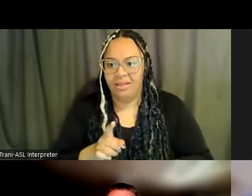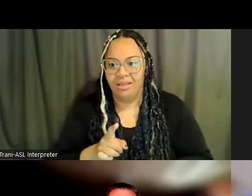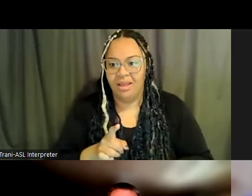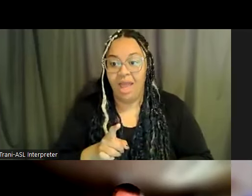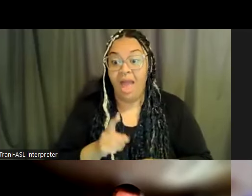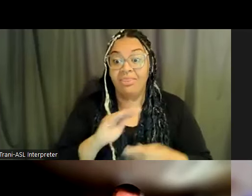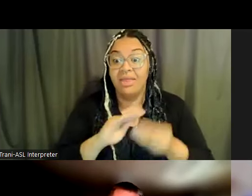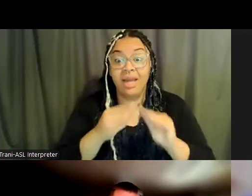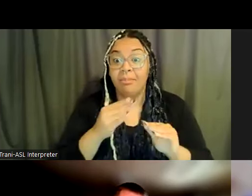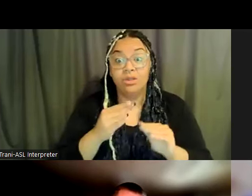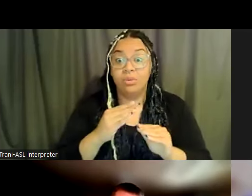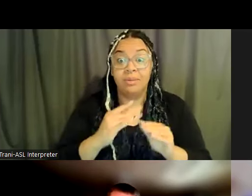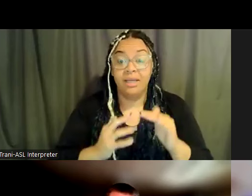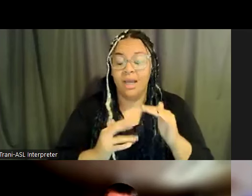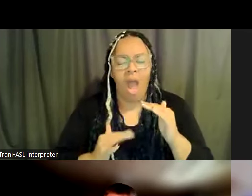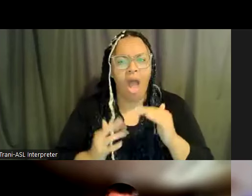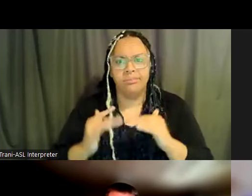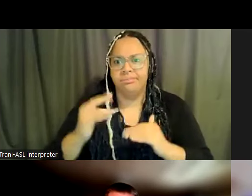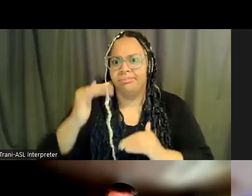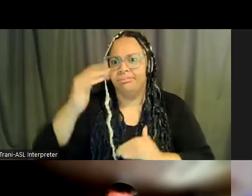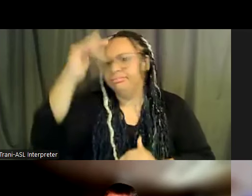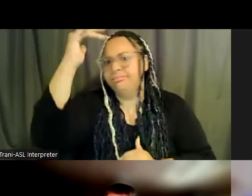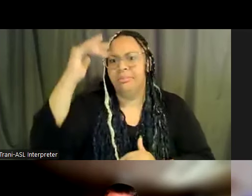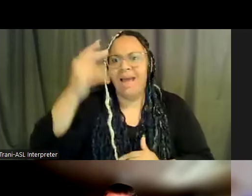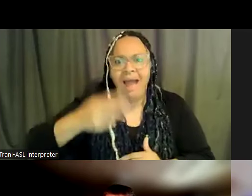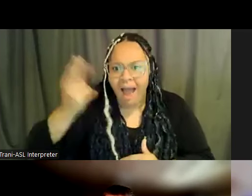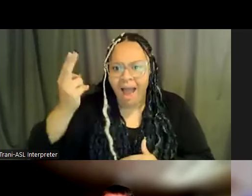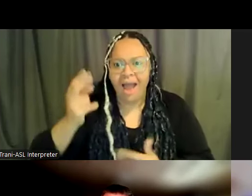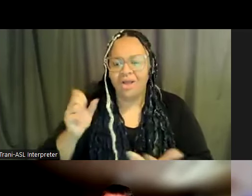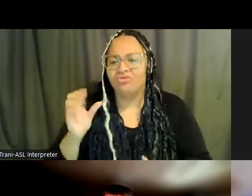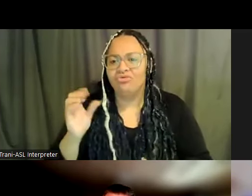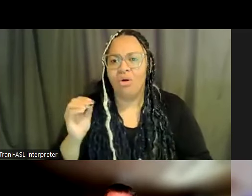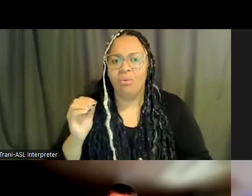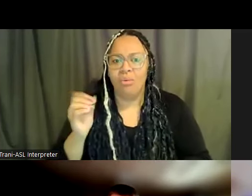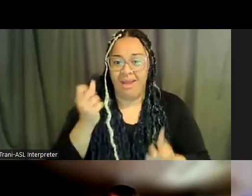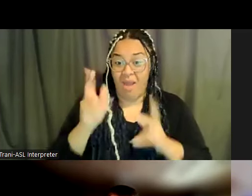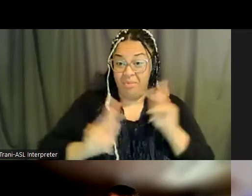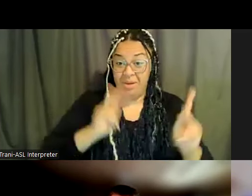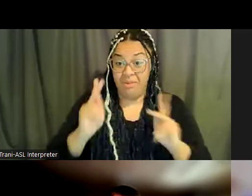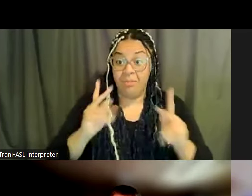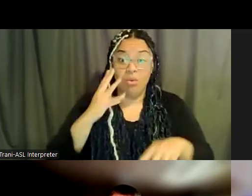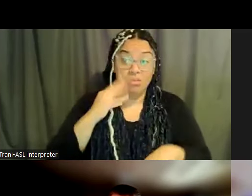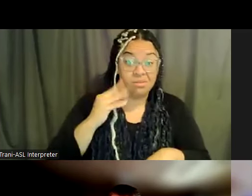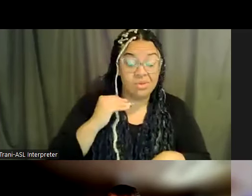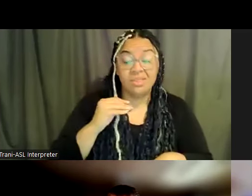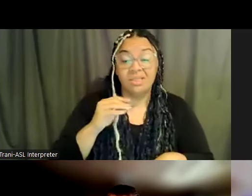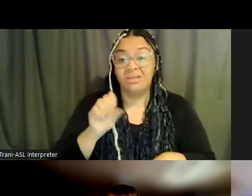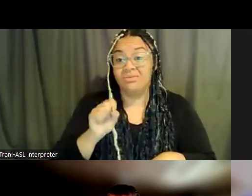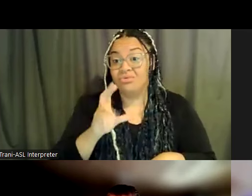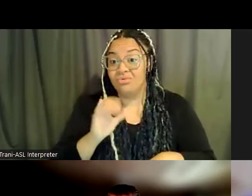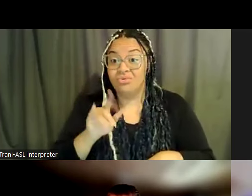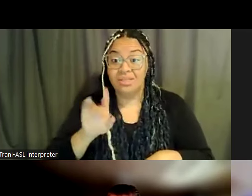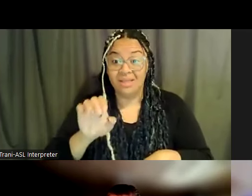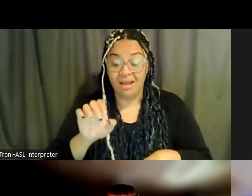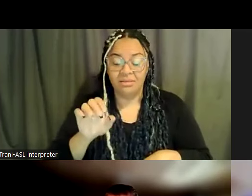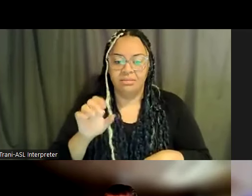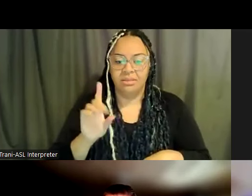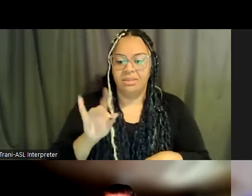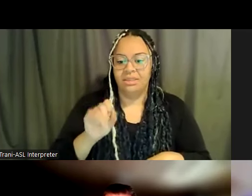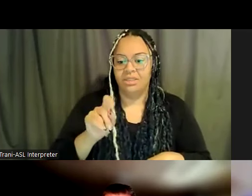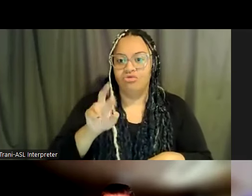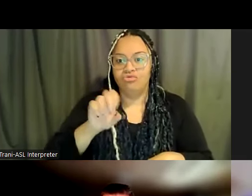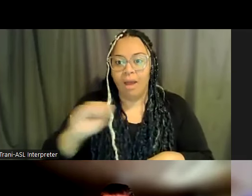be extremely higher. Again, the clarification is that people who are experiencing suicide distress had a precipitating event. They